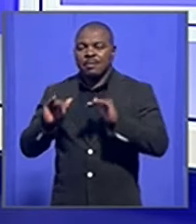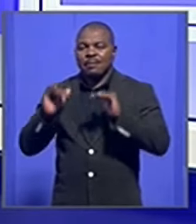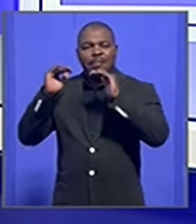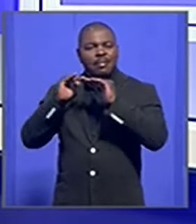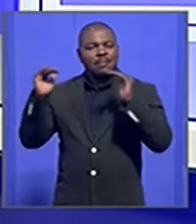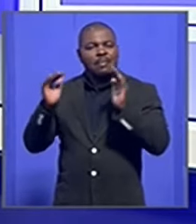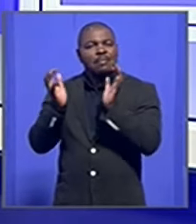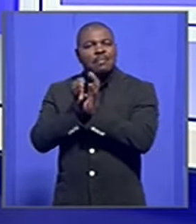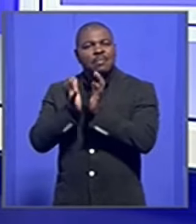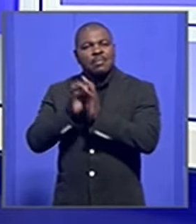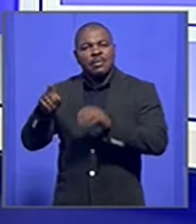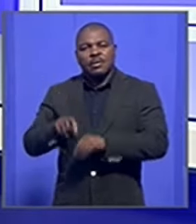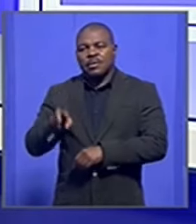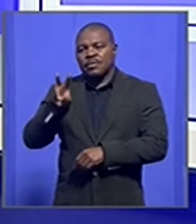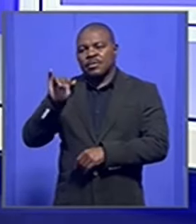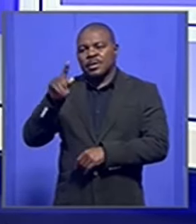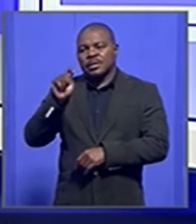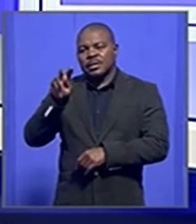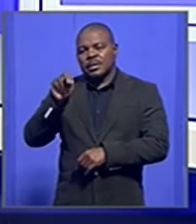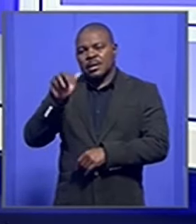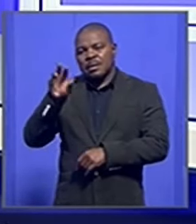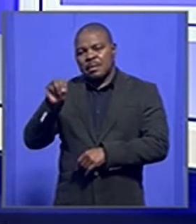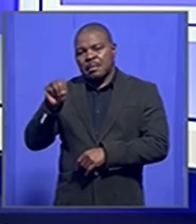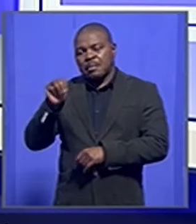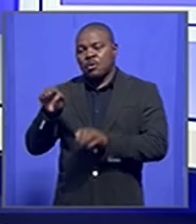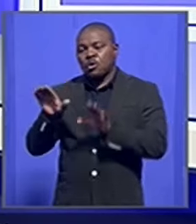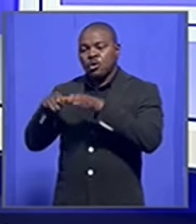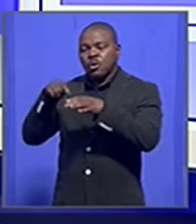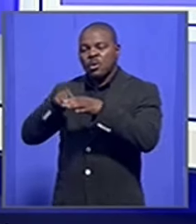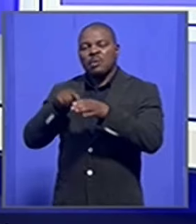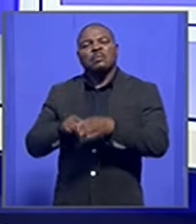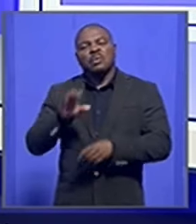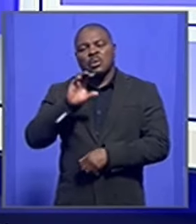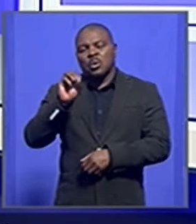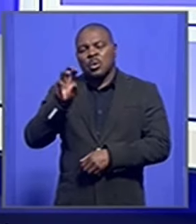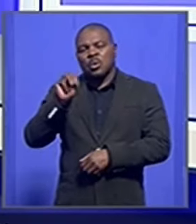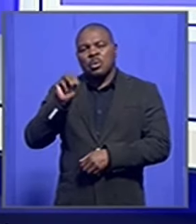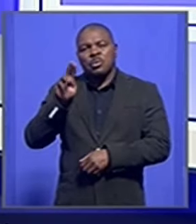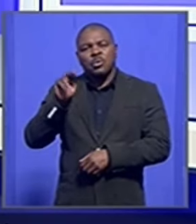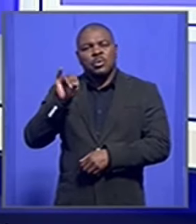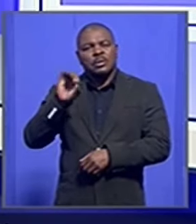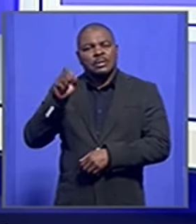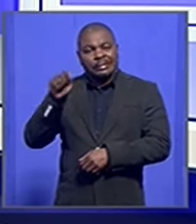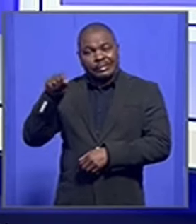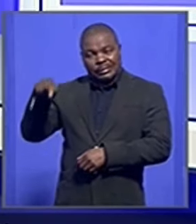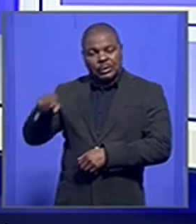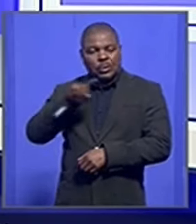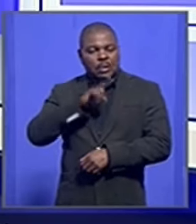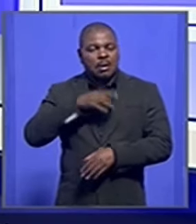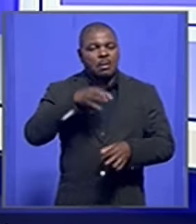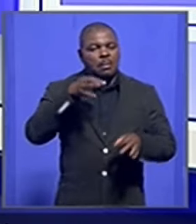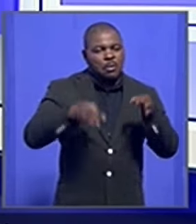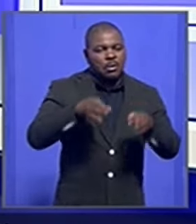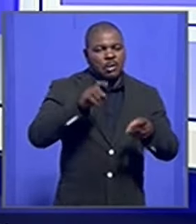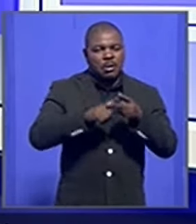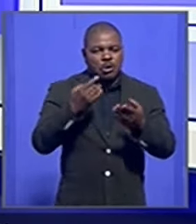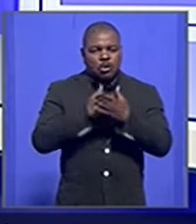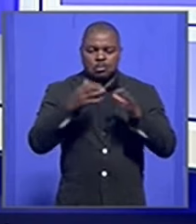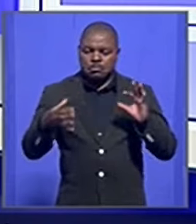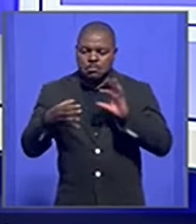godimo le lekoko la sekomonisi la naga ya Vietnam ka maitlhomo a go matlafatsa dikgolagano tsa ikonomi le tsa sepolotiki. O